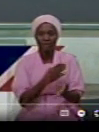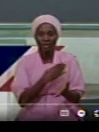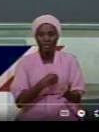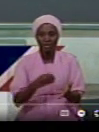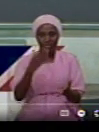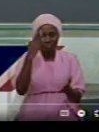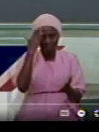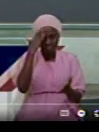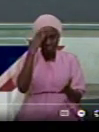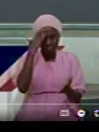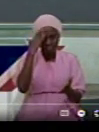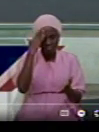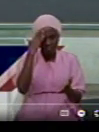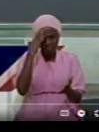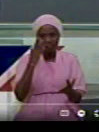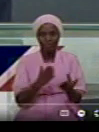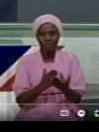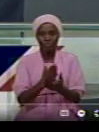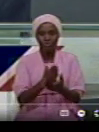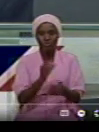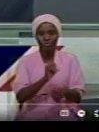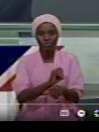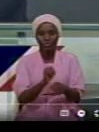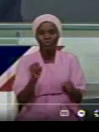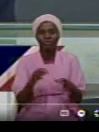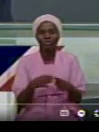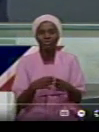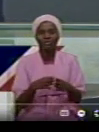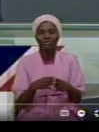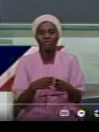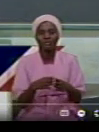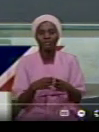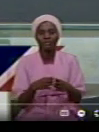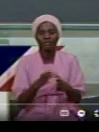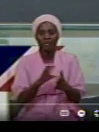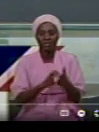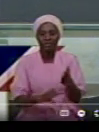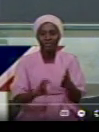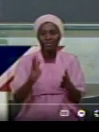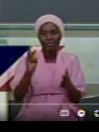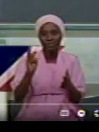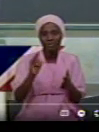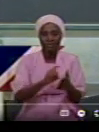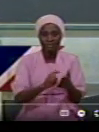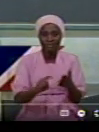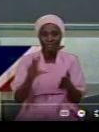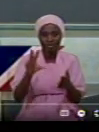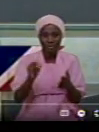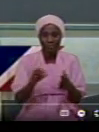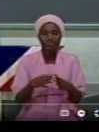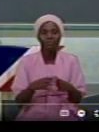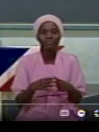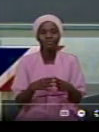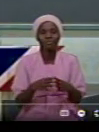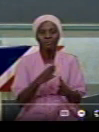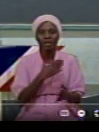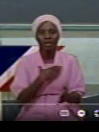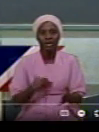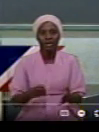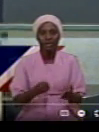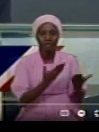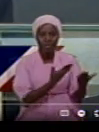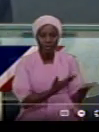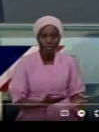works. Acts chapter 16, verse 30. And brought them out